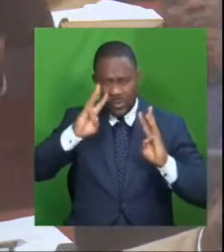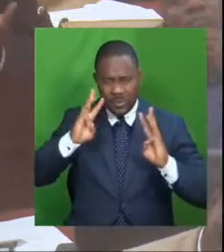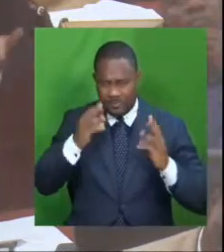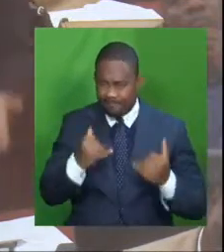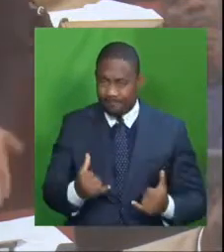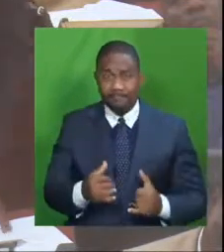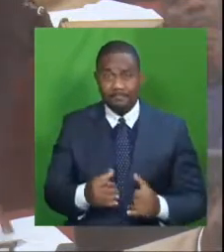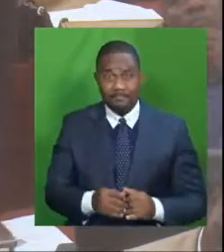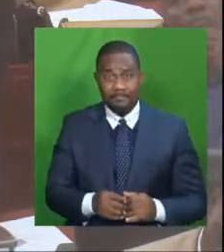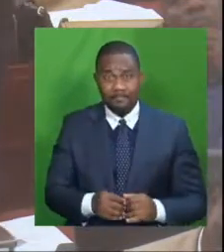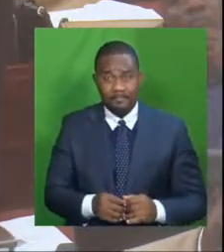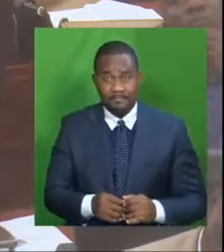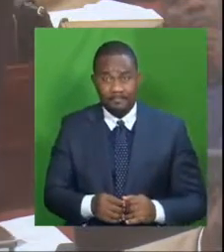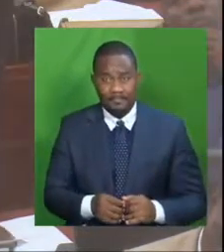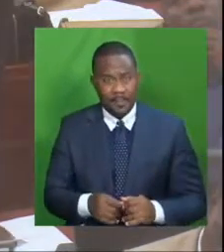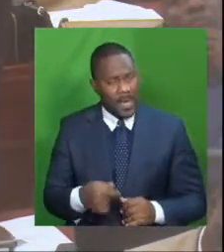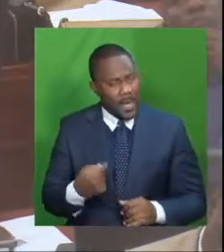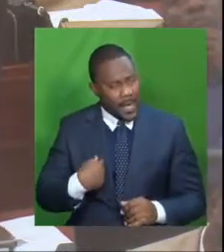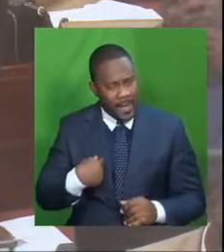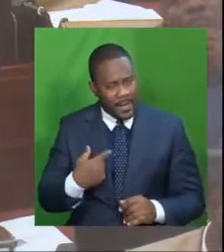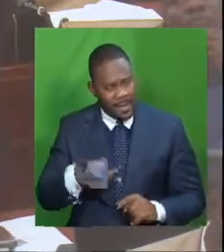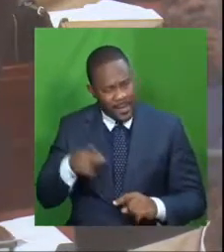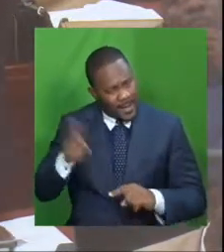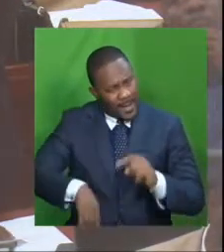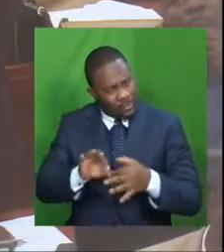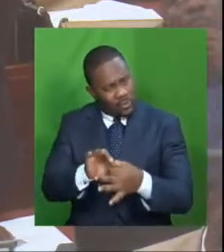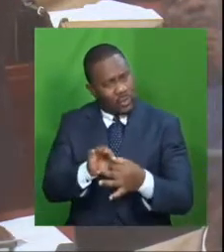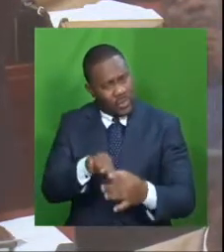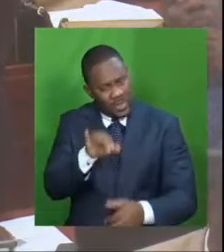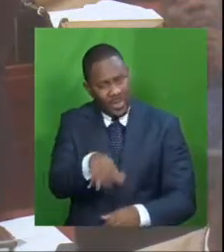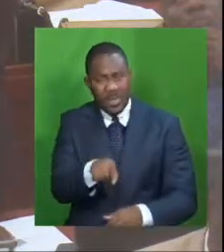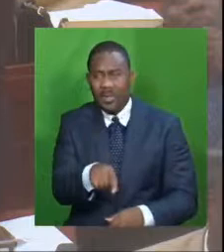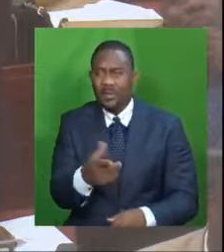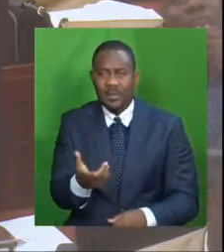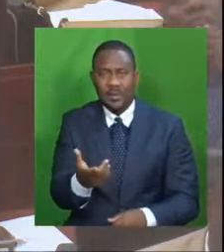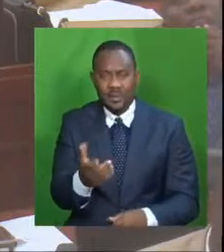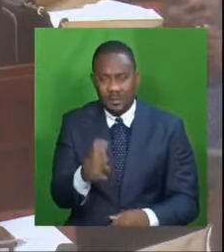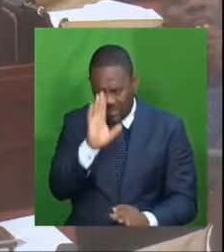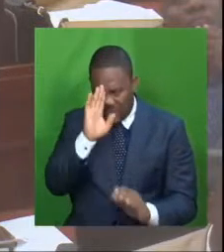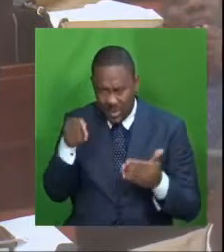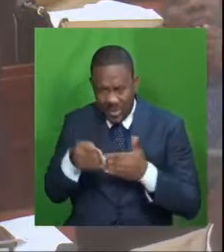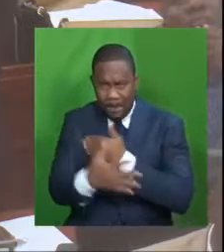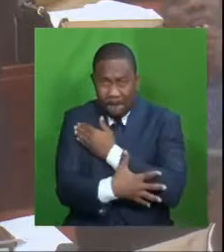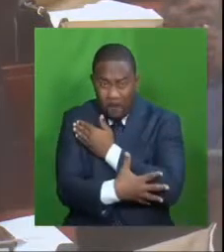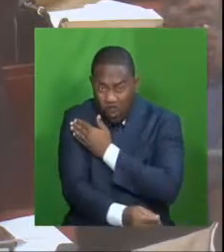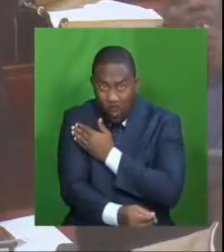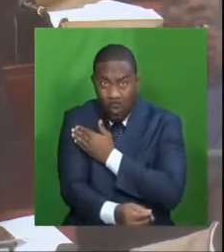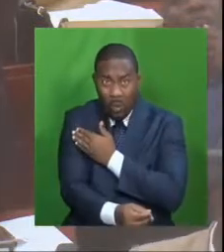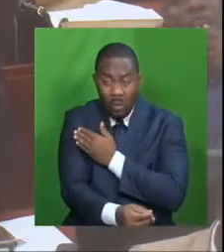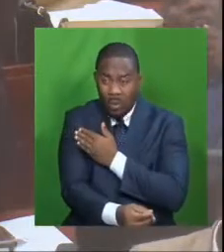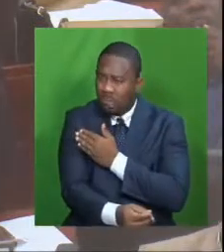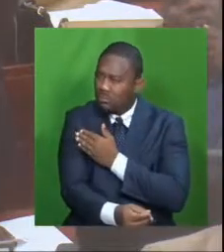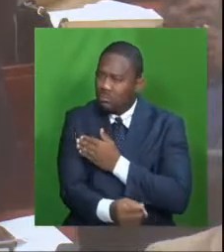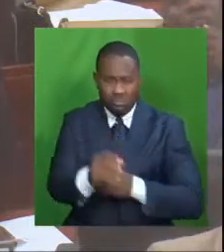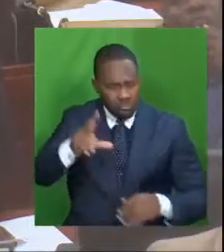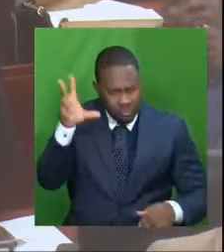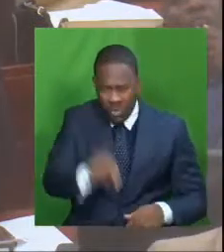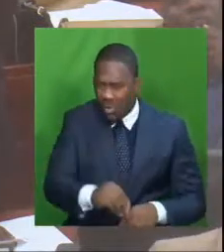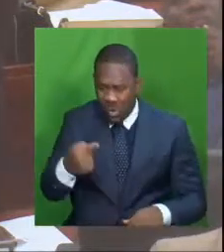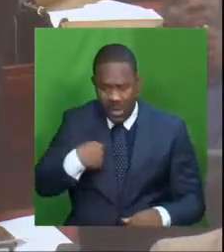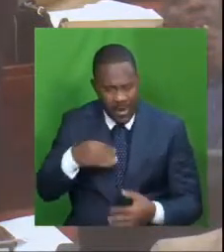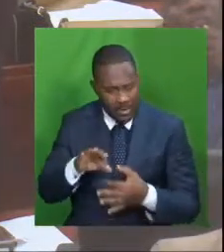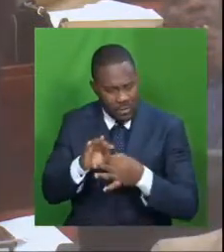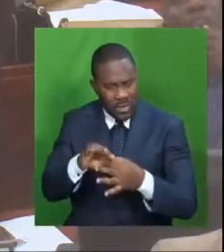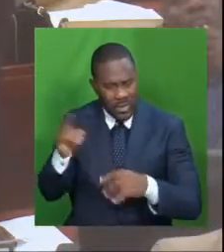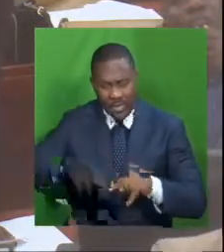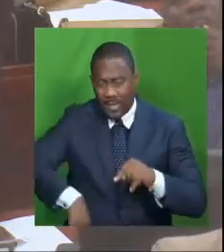for a simple reason that I cannot be part of a taxation that seeks to target the poor person. Mr. Speaker, we know the structure of